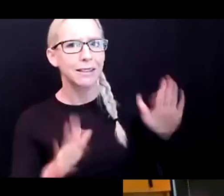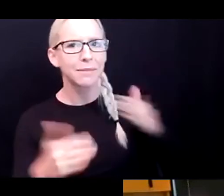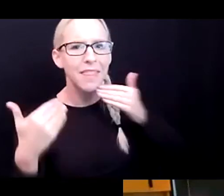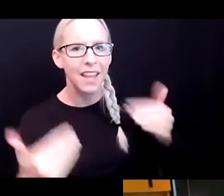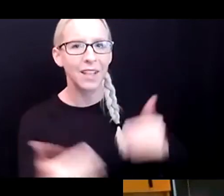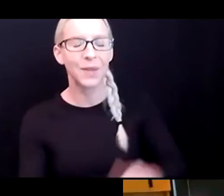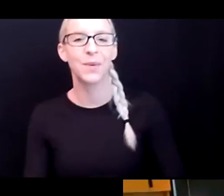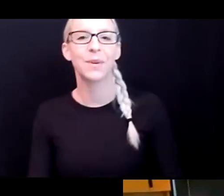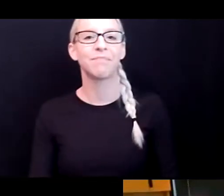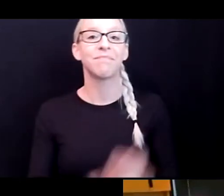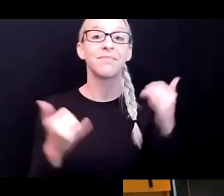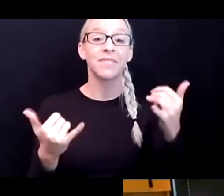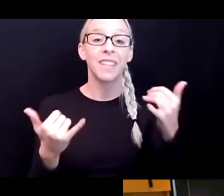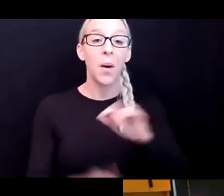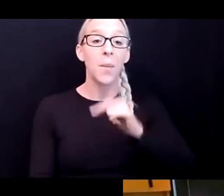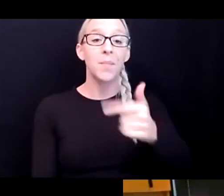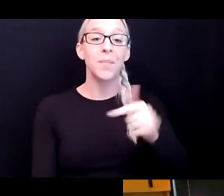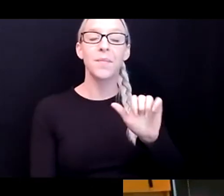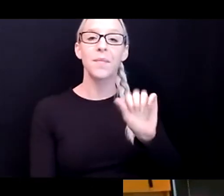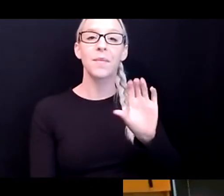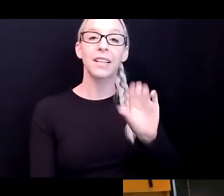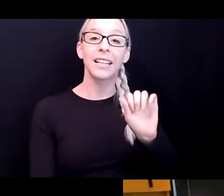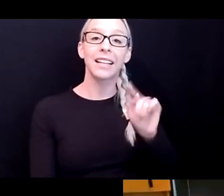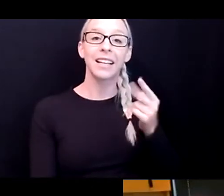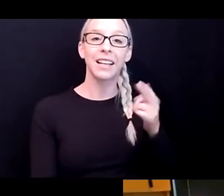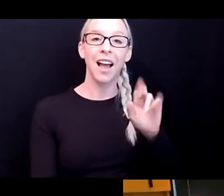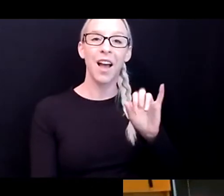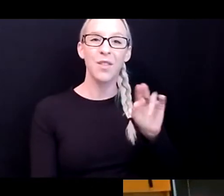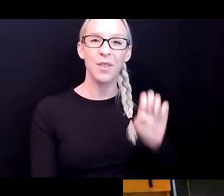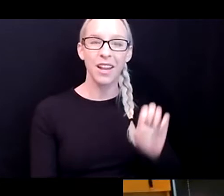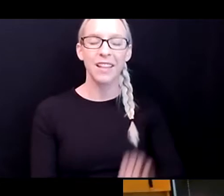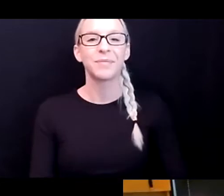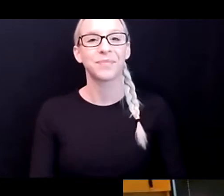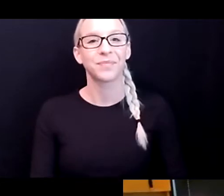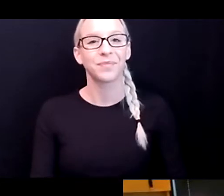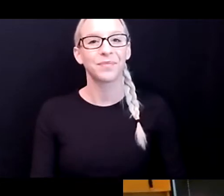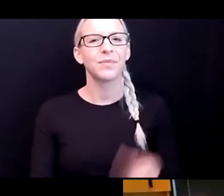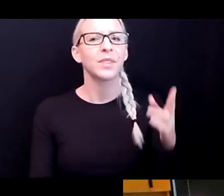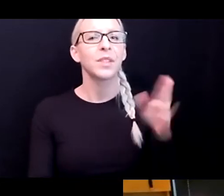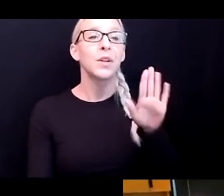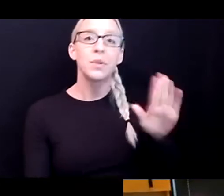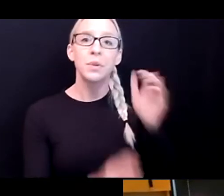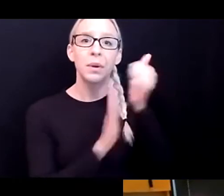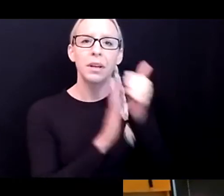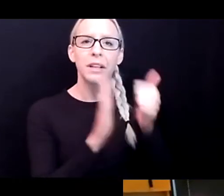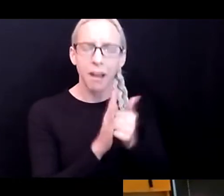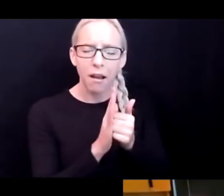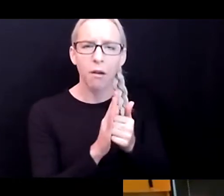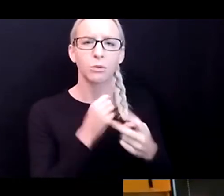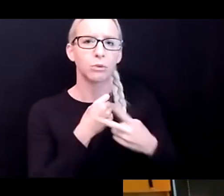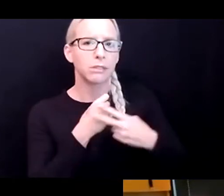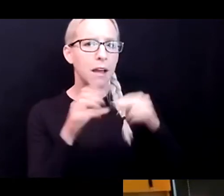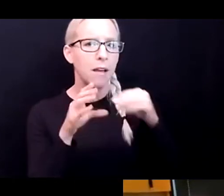And now I want to kick it over to Katherine to tell us a little bit about how she is utilizing the accounts to save for May's future.